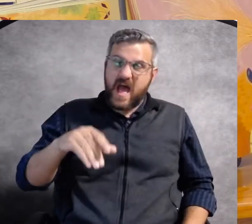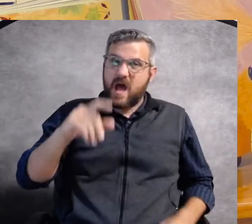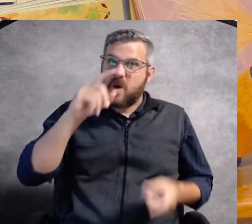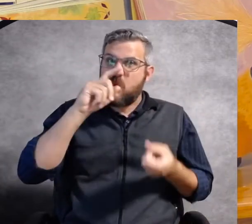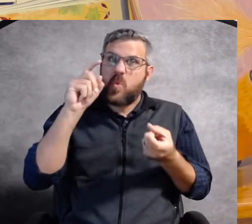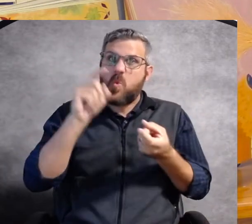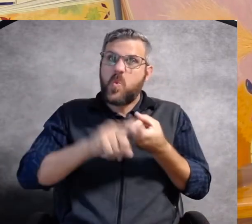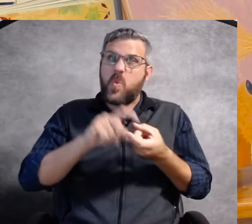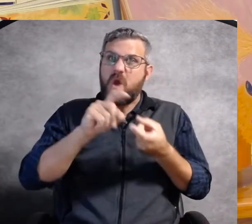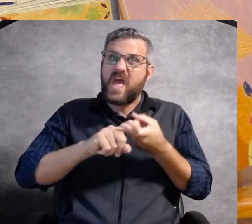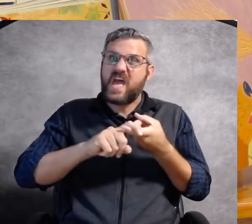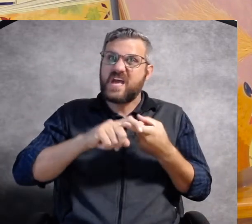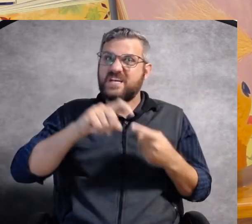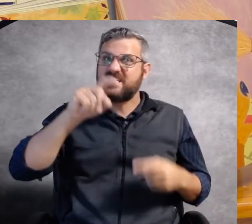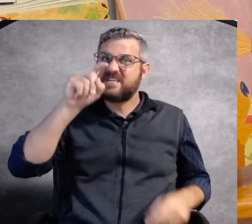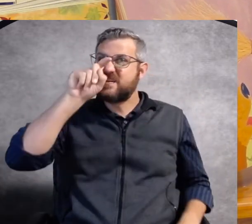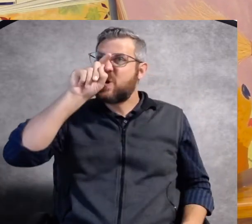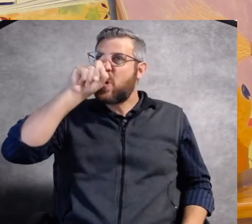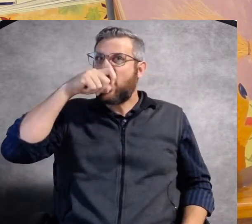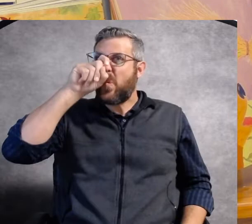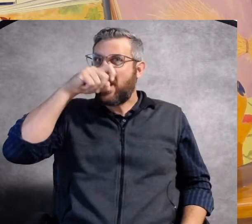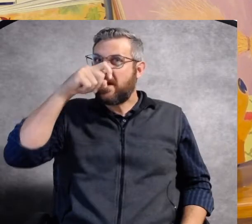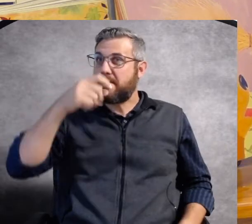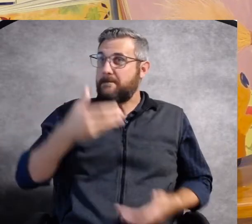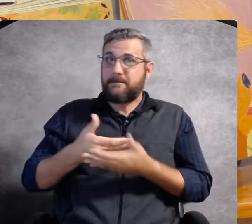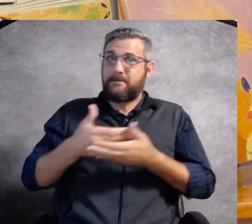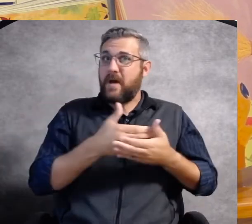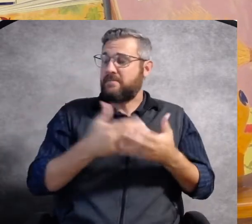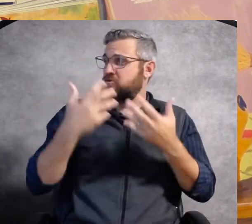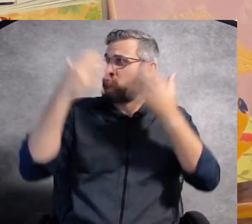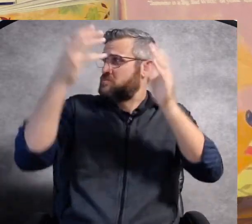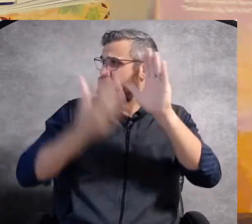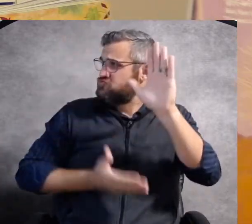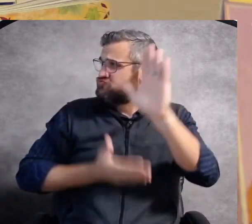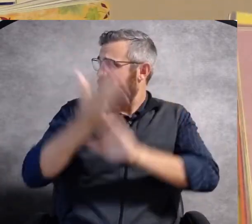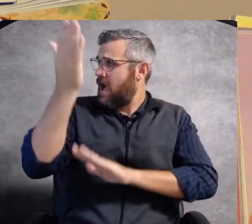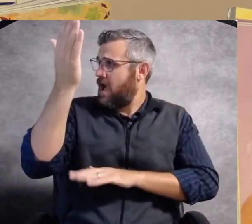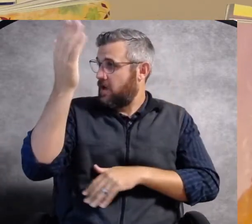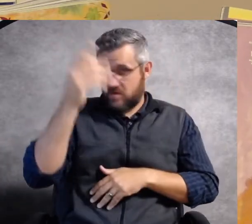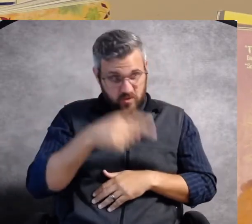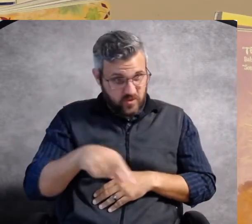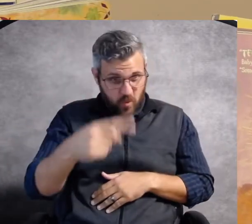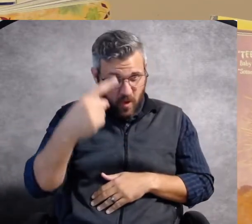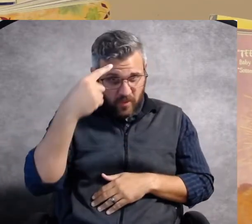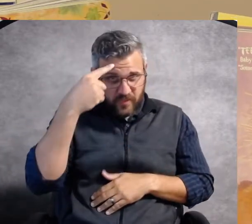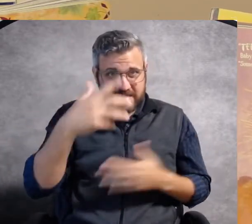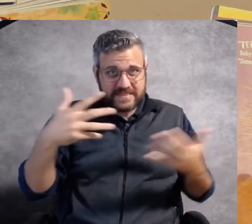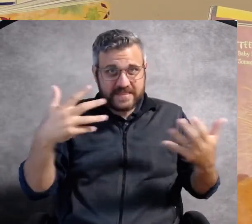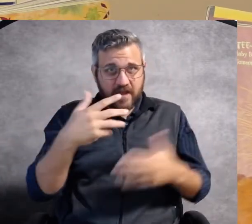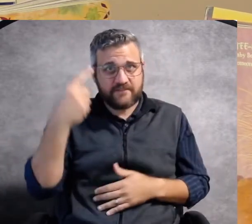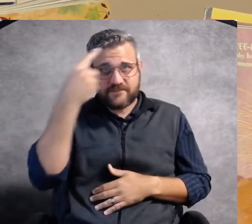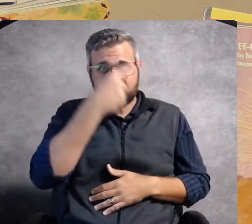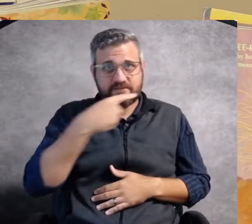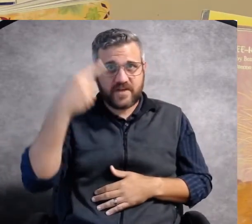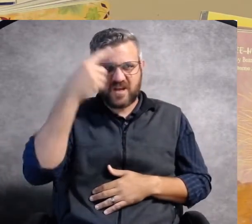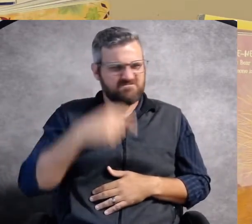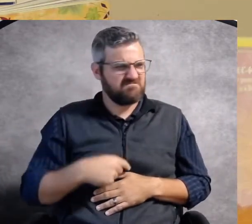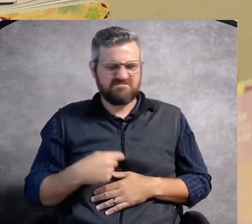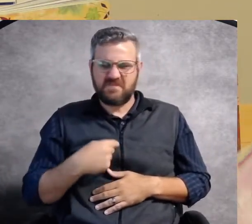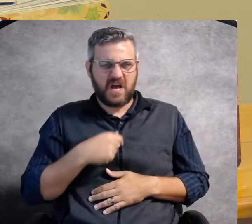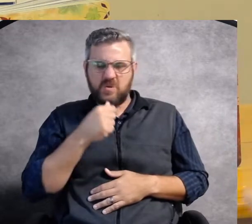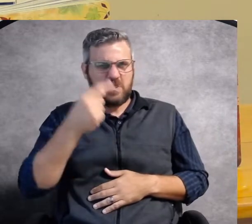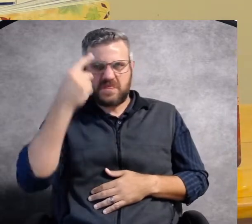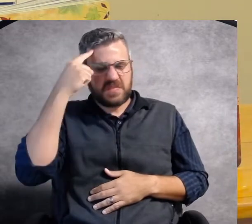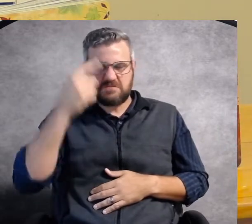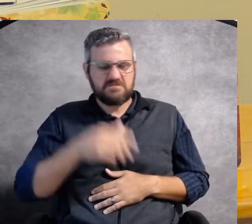bad witch," he yelled. "Run!" Does she look scary to you? I don't think she really looks